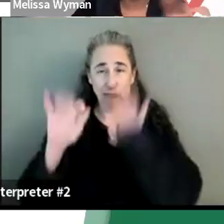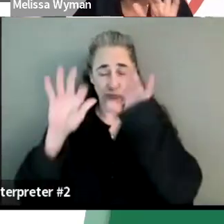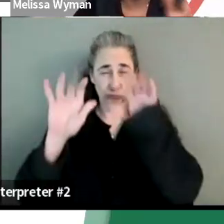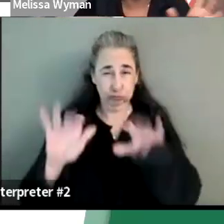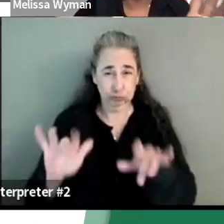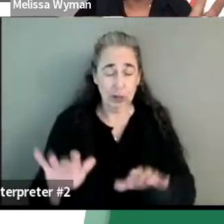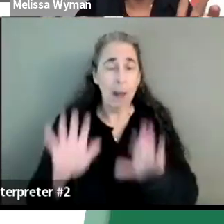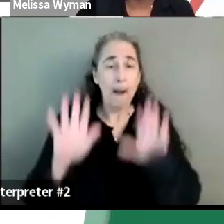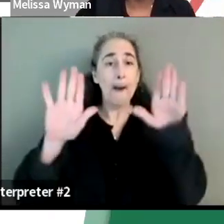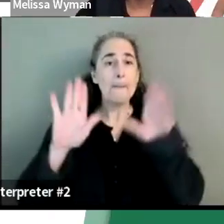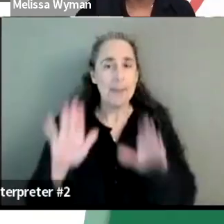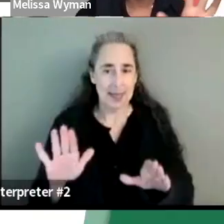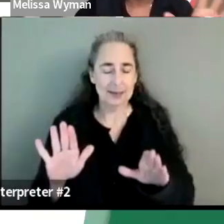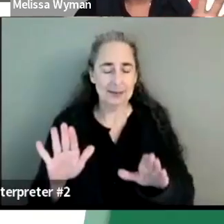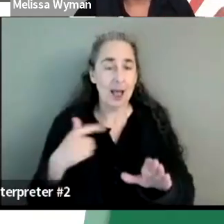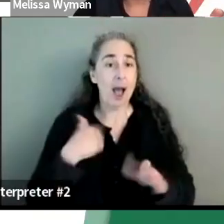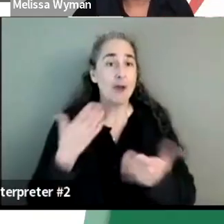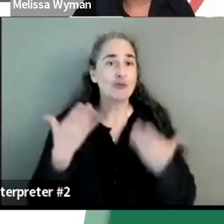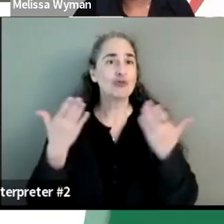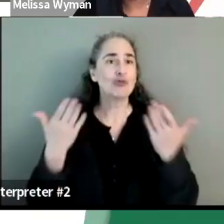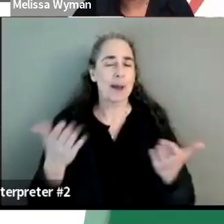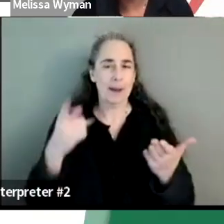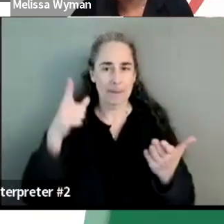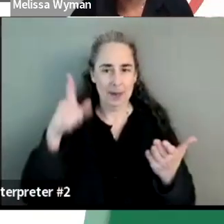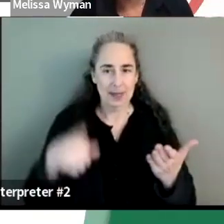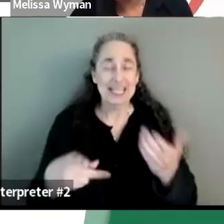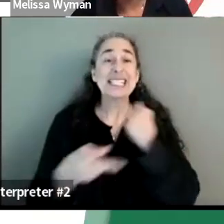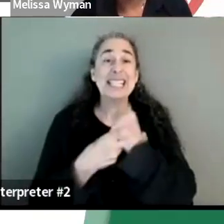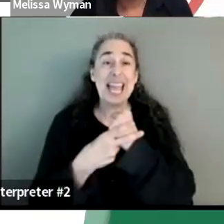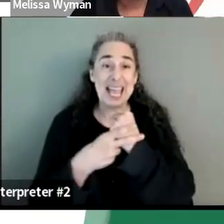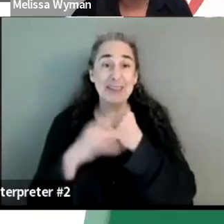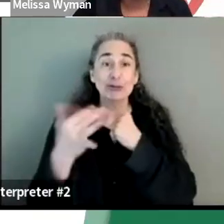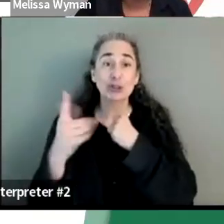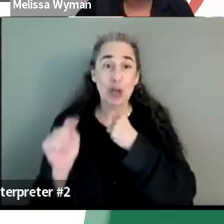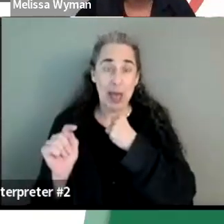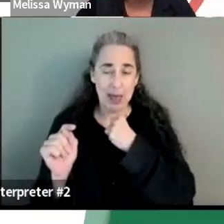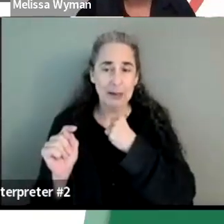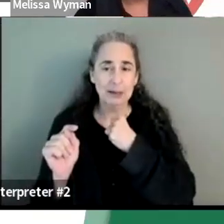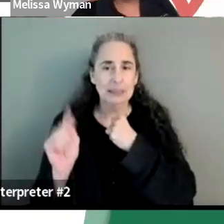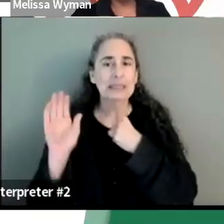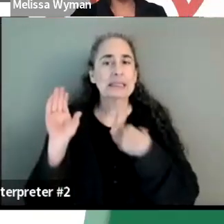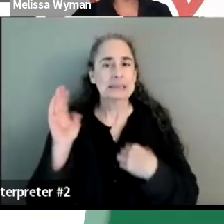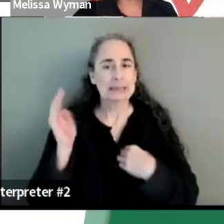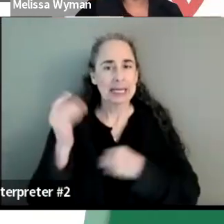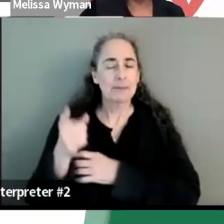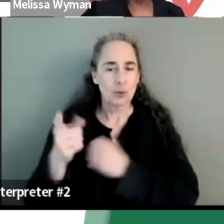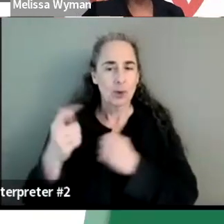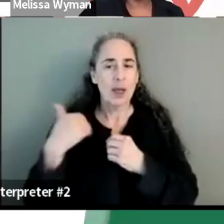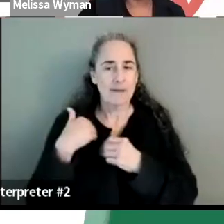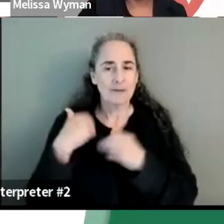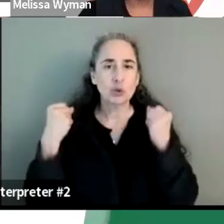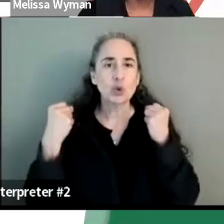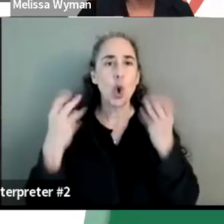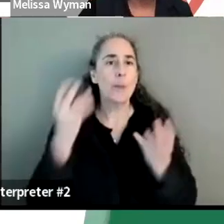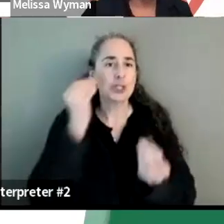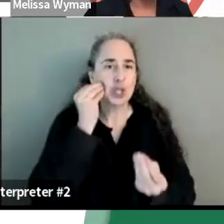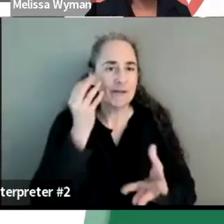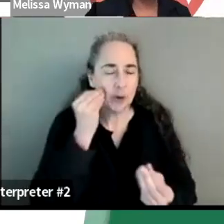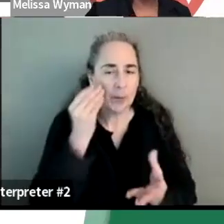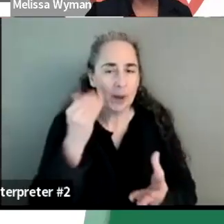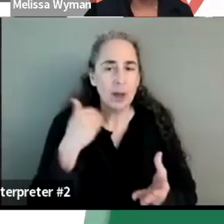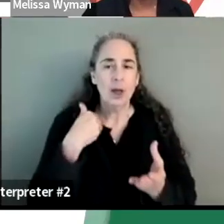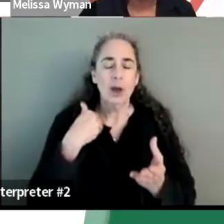amazing. So I would definitely recommend saving the chat because it seems like we have so much information.